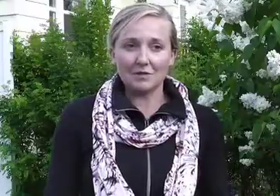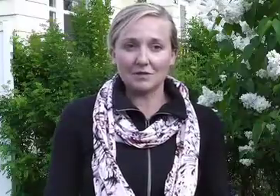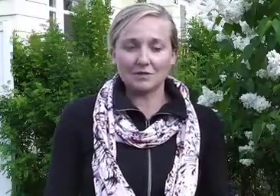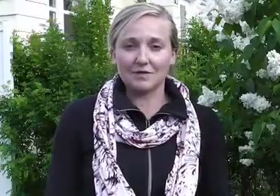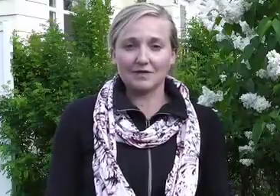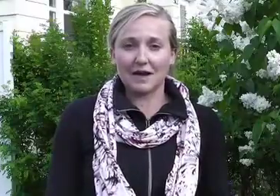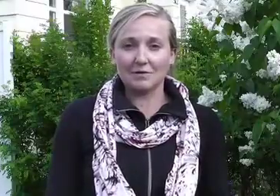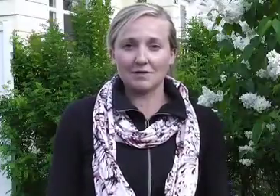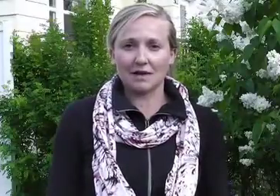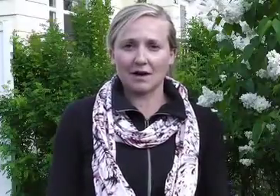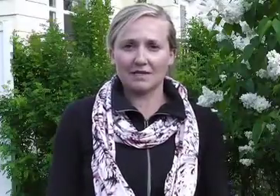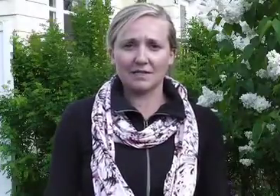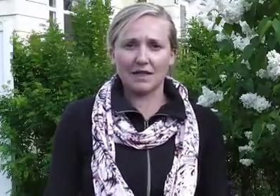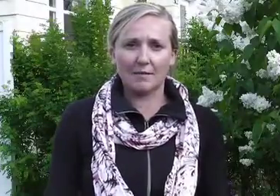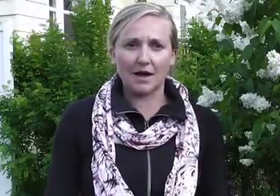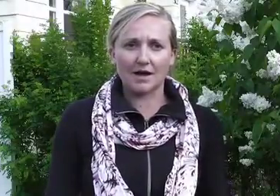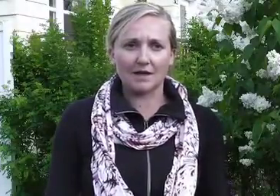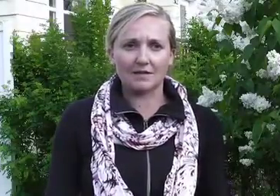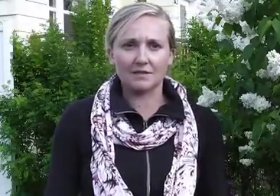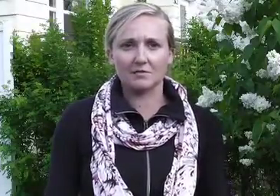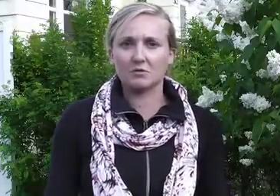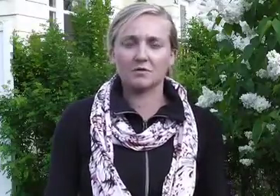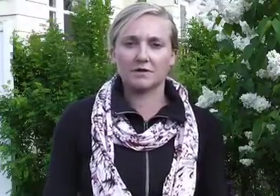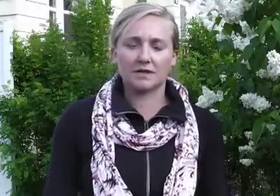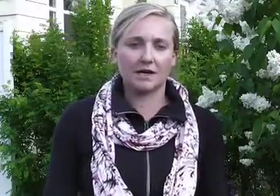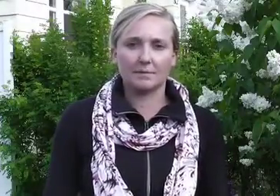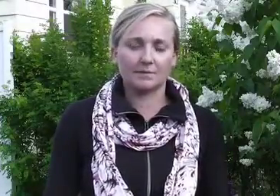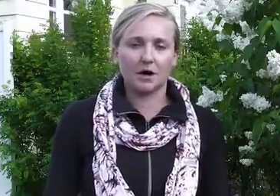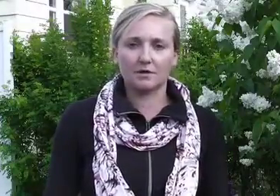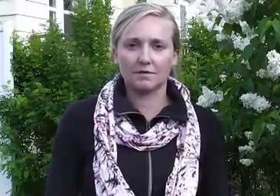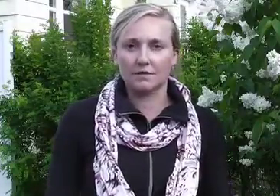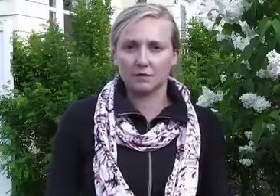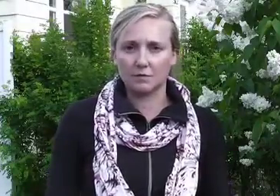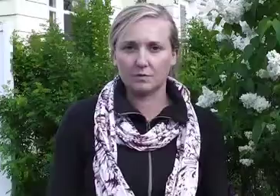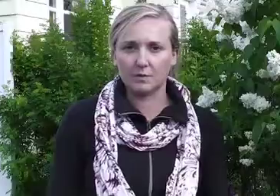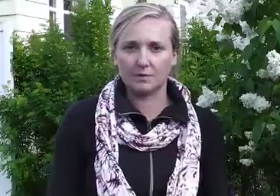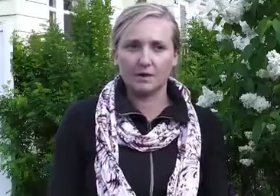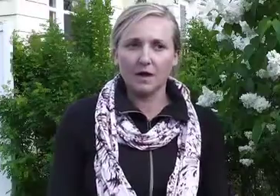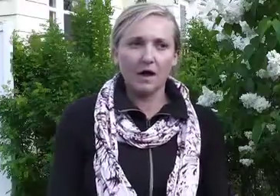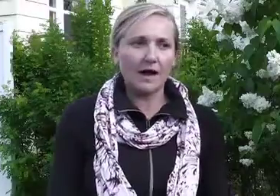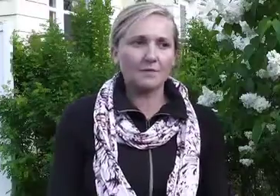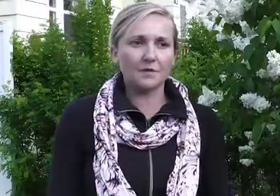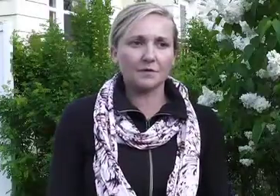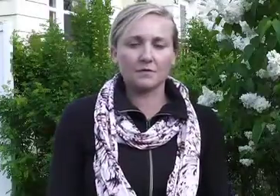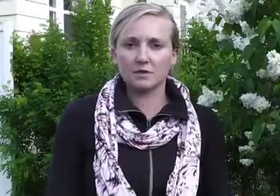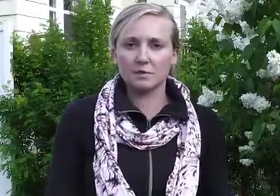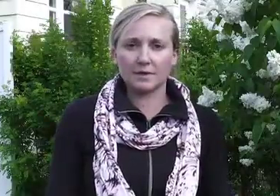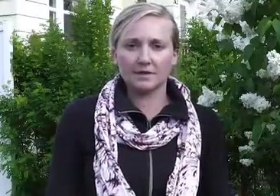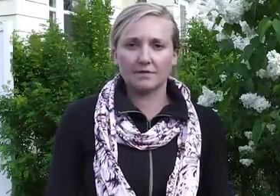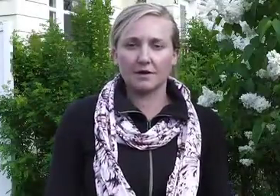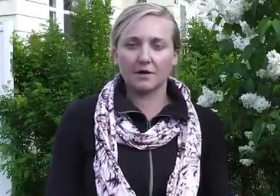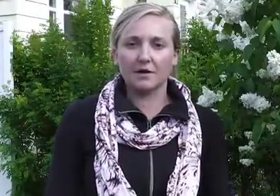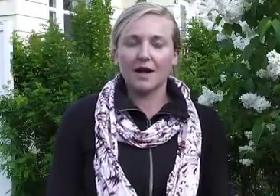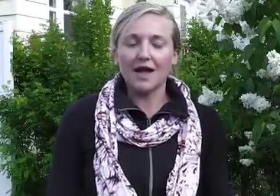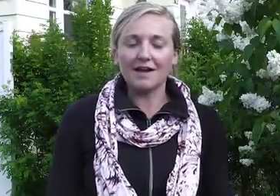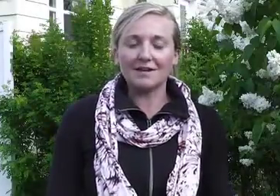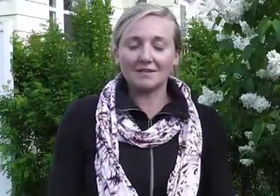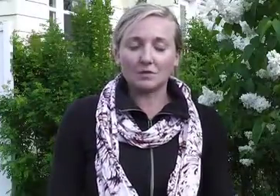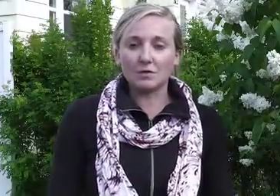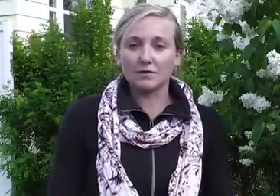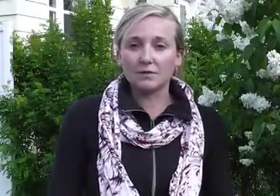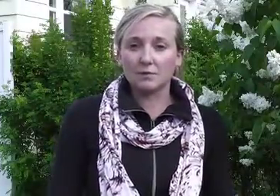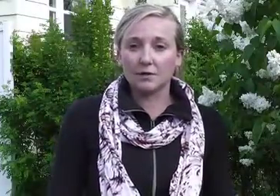I was nervous, I was scared, I still am. I still am nervous to get up and talk in front of a group of people. I'm still nervous to put myself out there. And